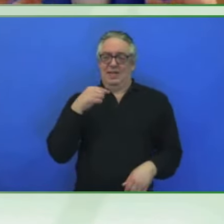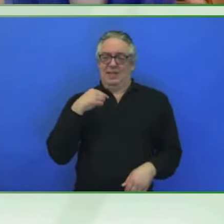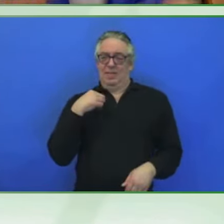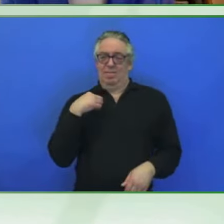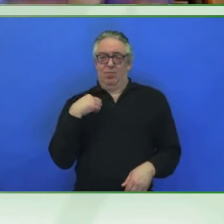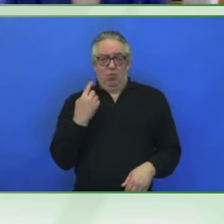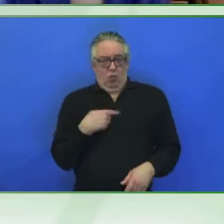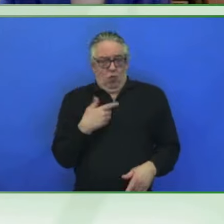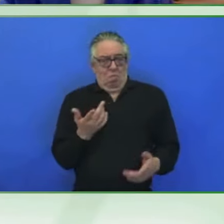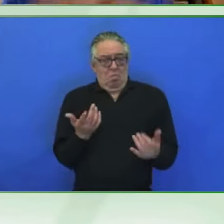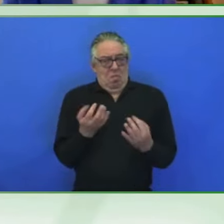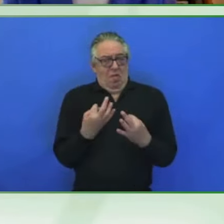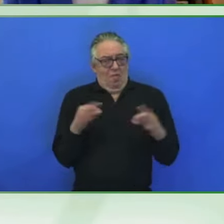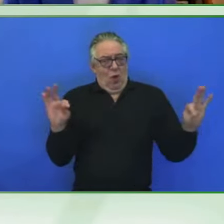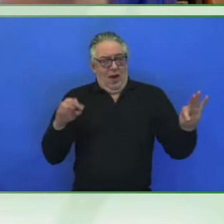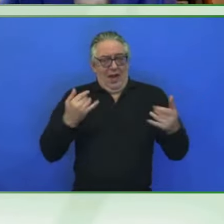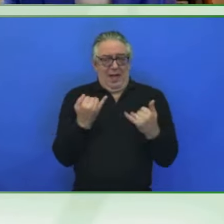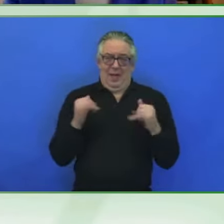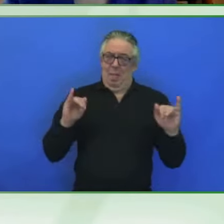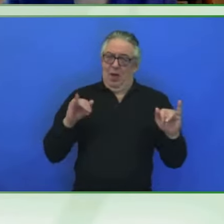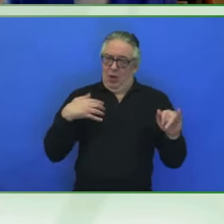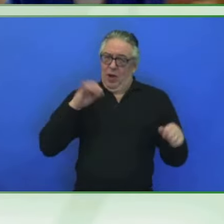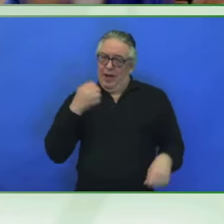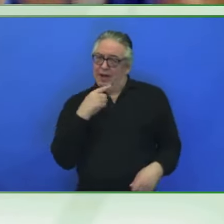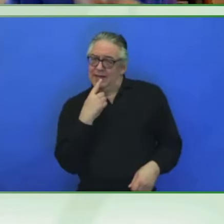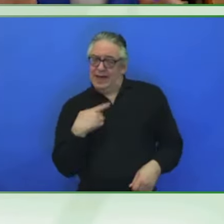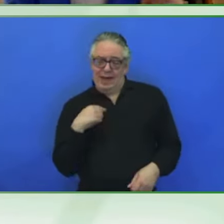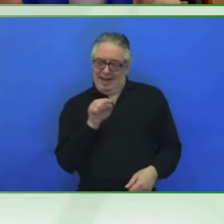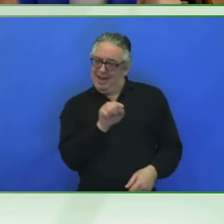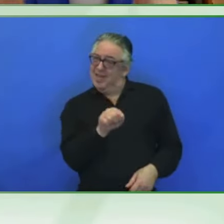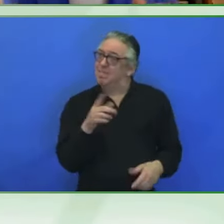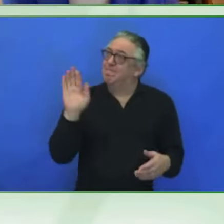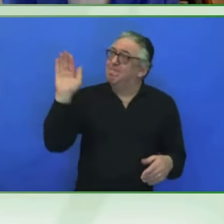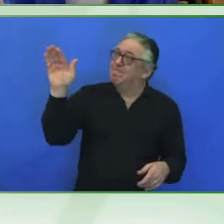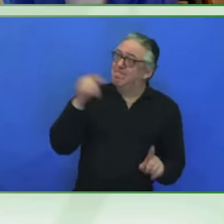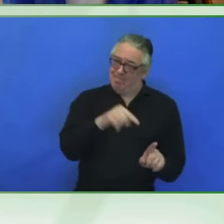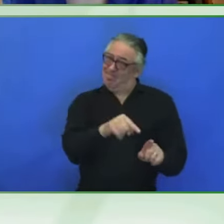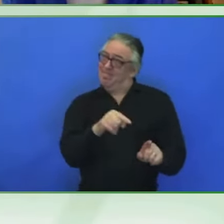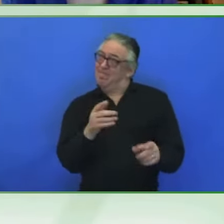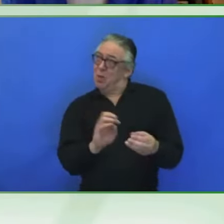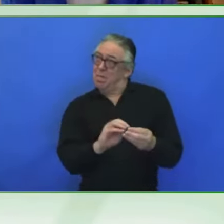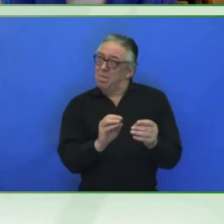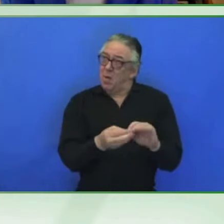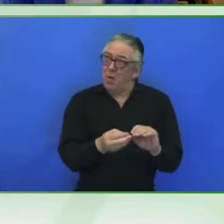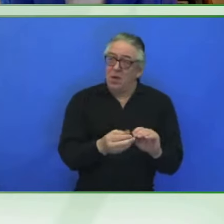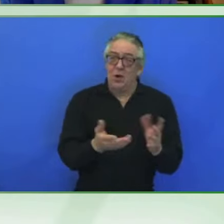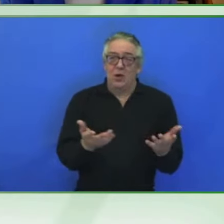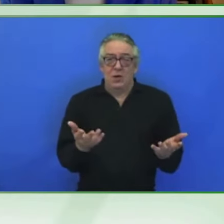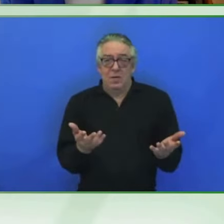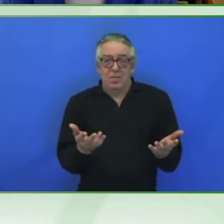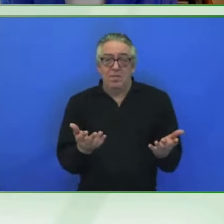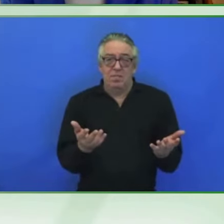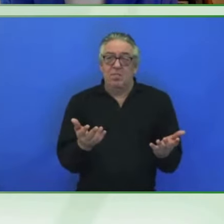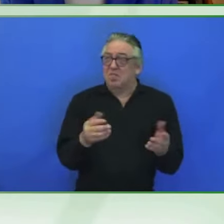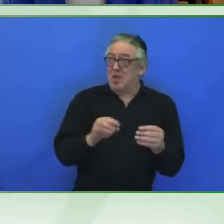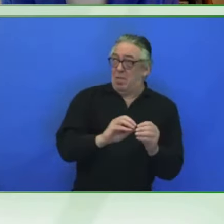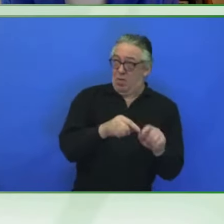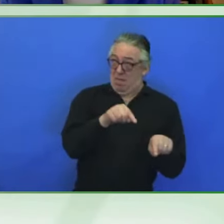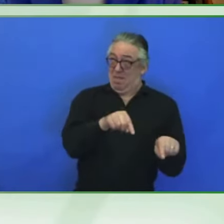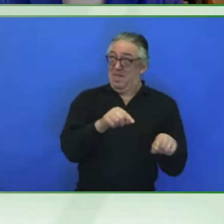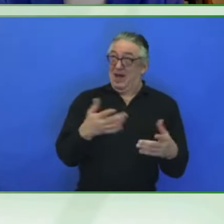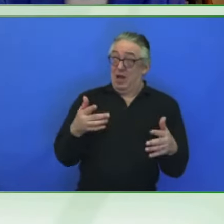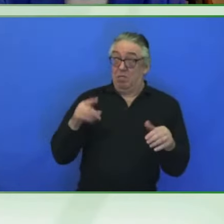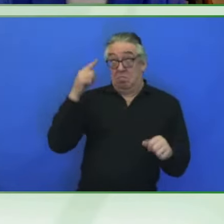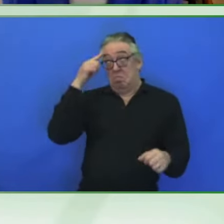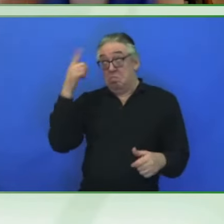say, now you've got to ask more people, maybe bring in access consultants, but we're a sounding board. The value that we add, which